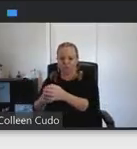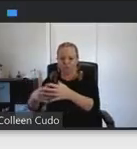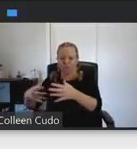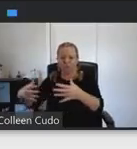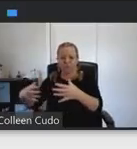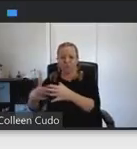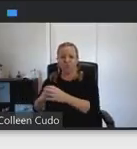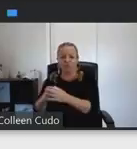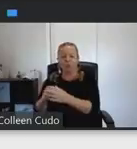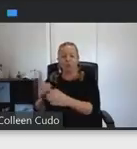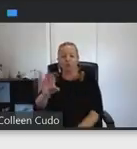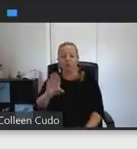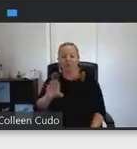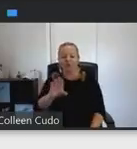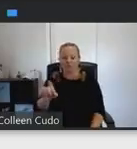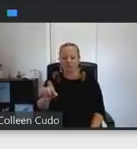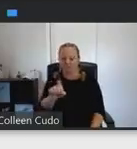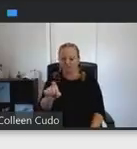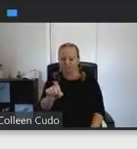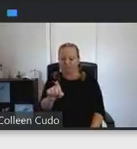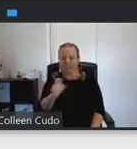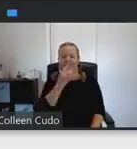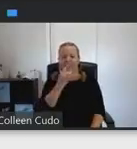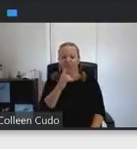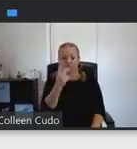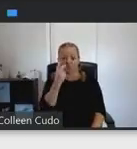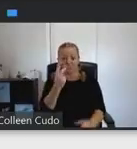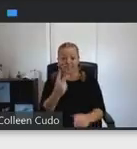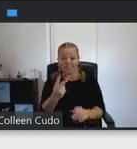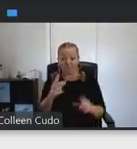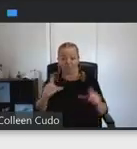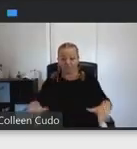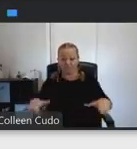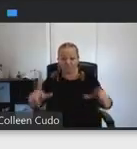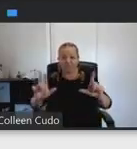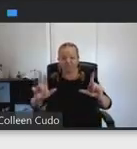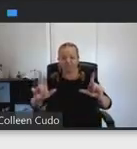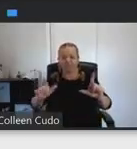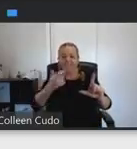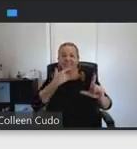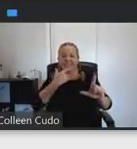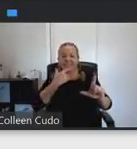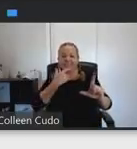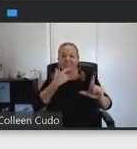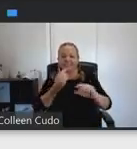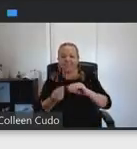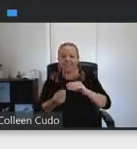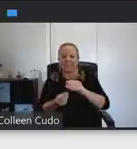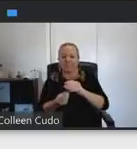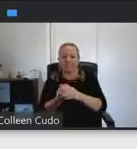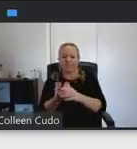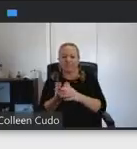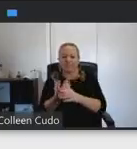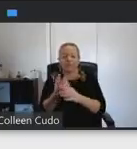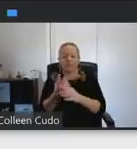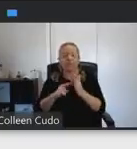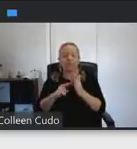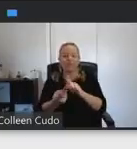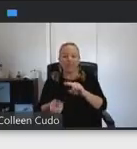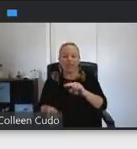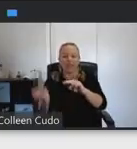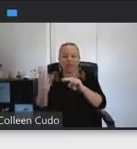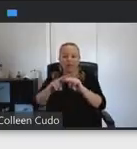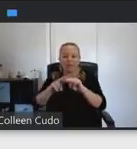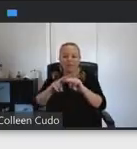light now, you will see that the trajectory is currently growing for our region, that the case burden, so that's